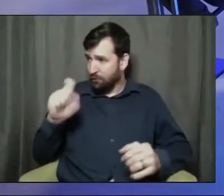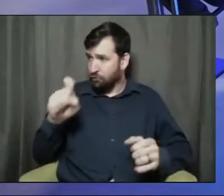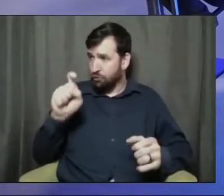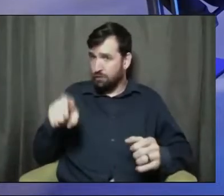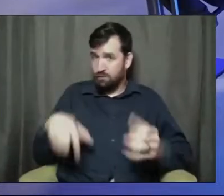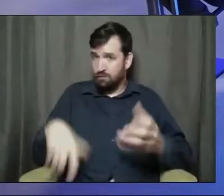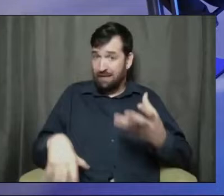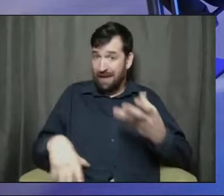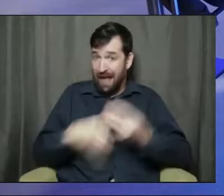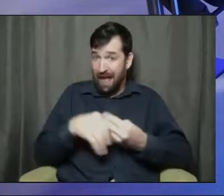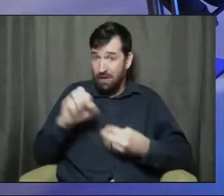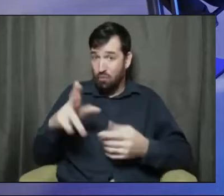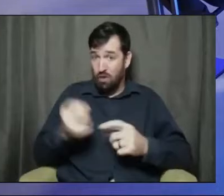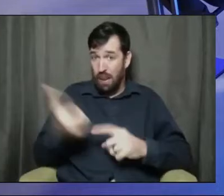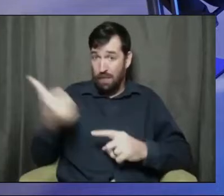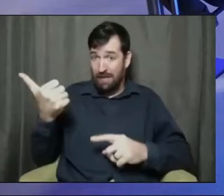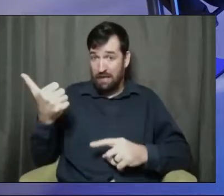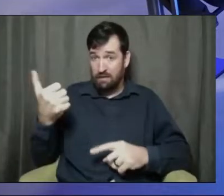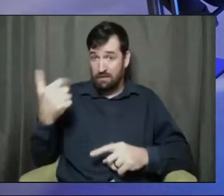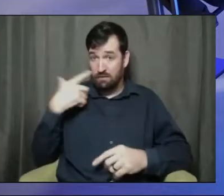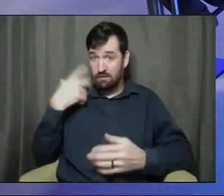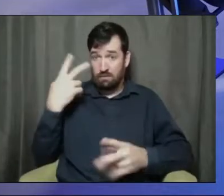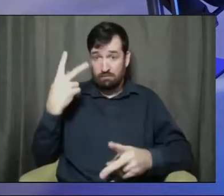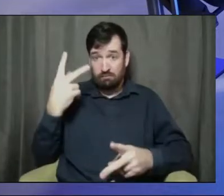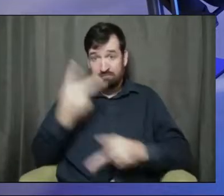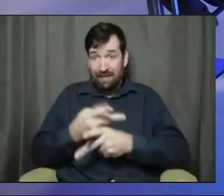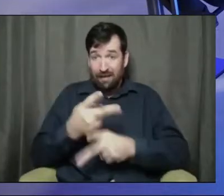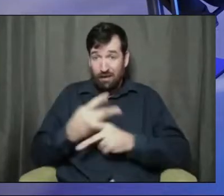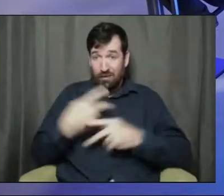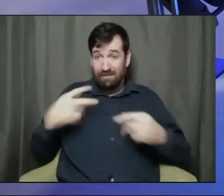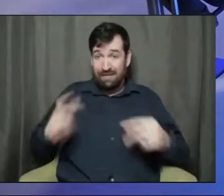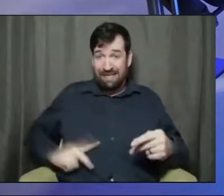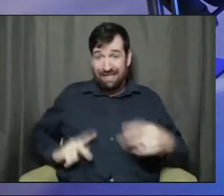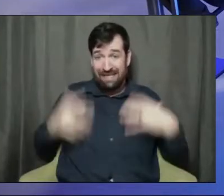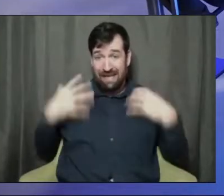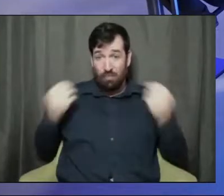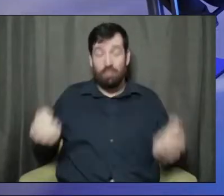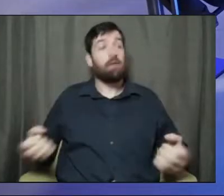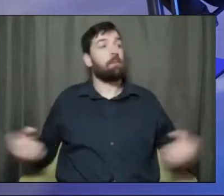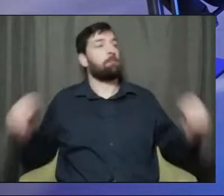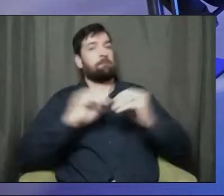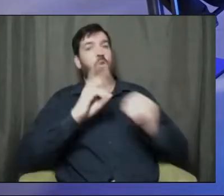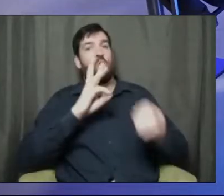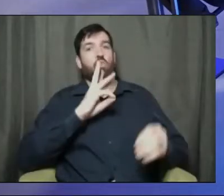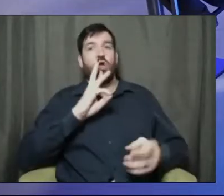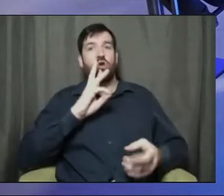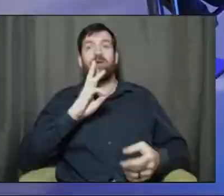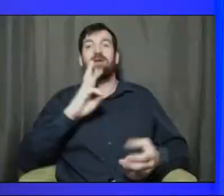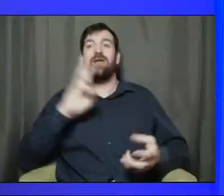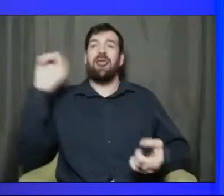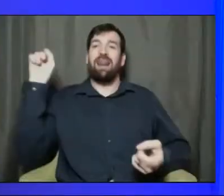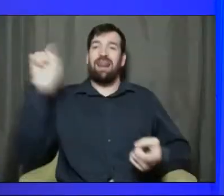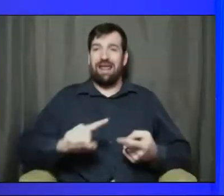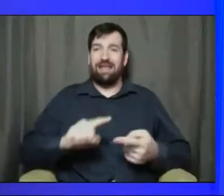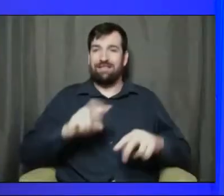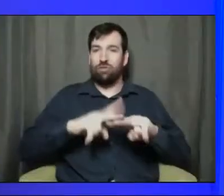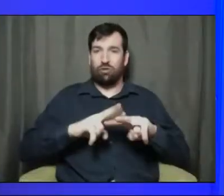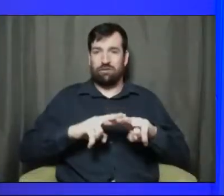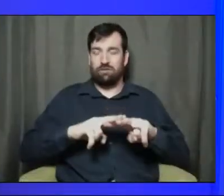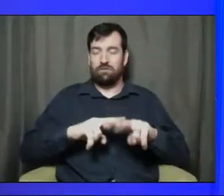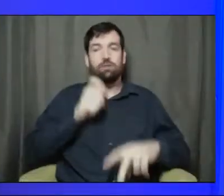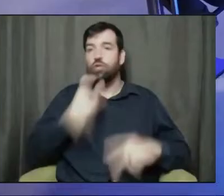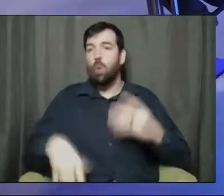eliminate to help us with our kidney health? Drink more water, eat less salt. Don't add any salt to your food in